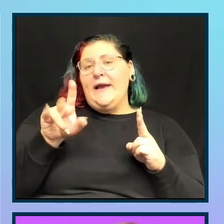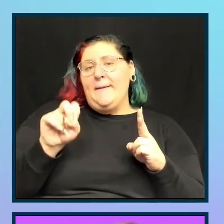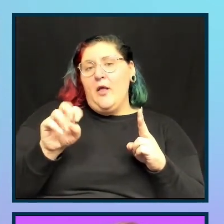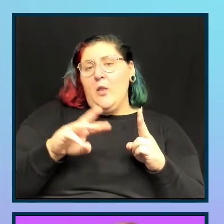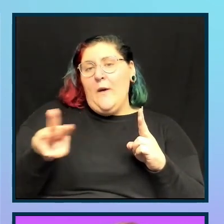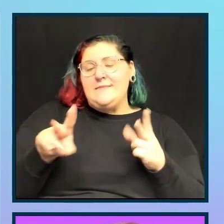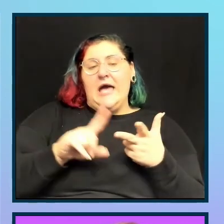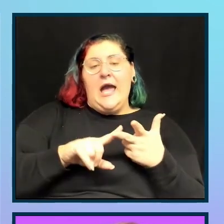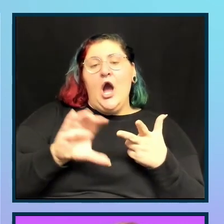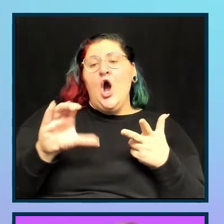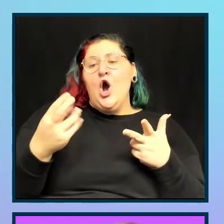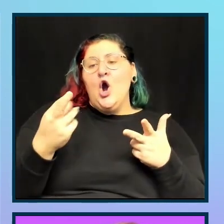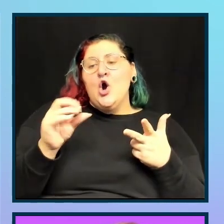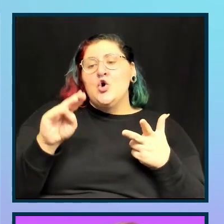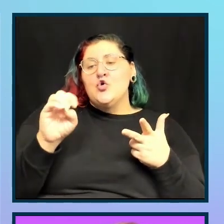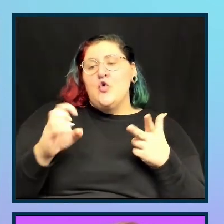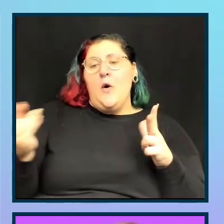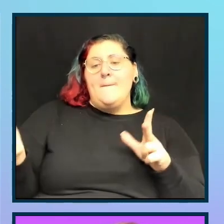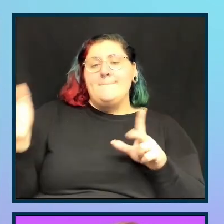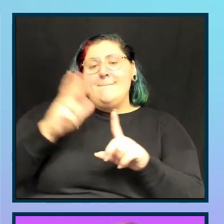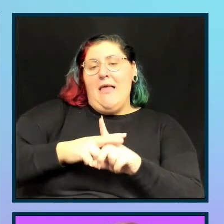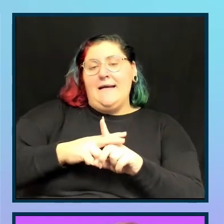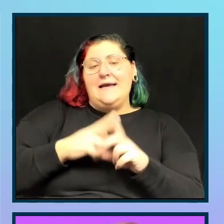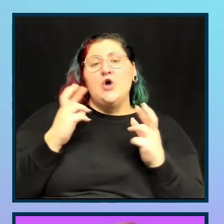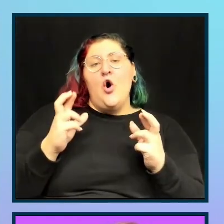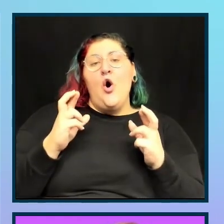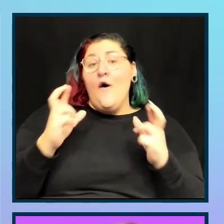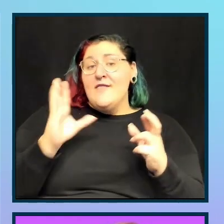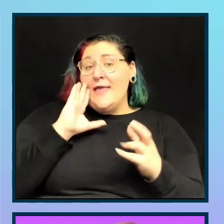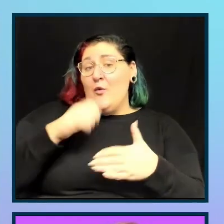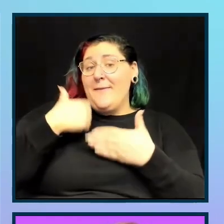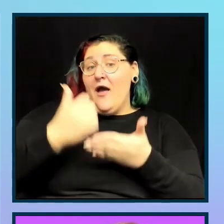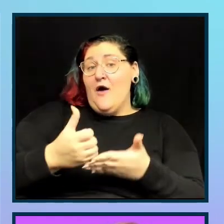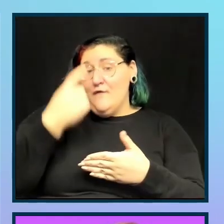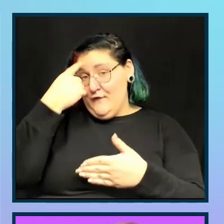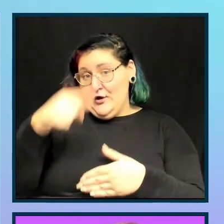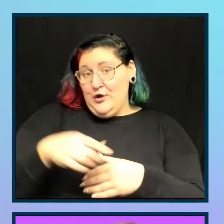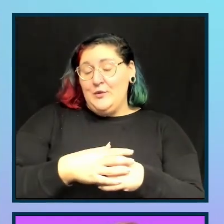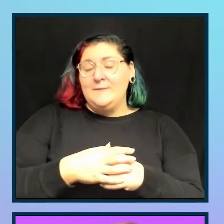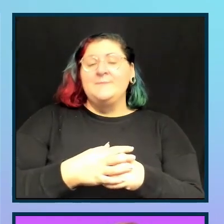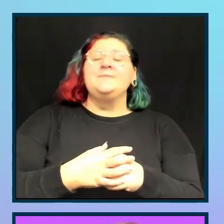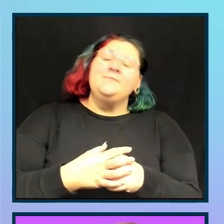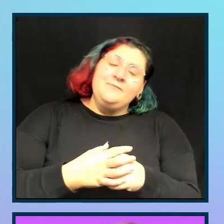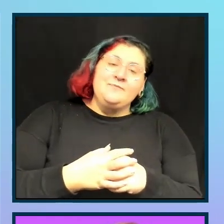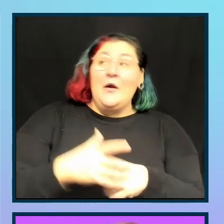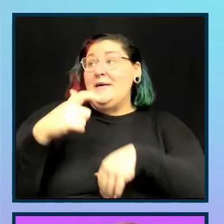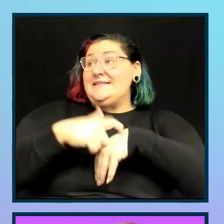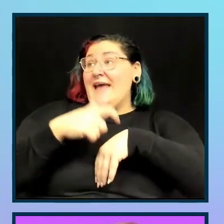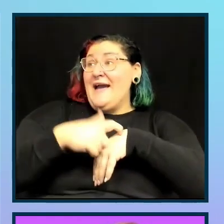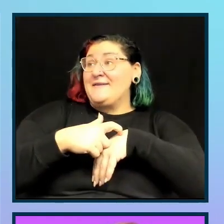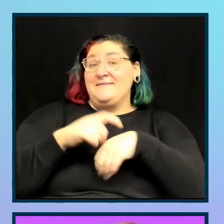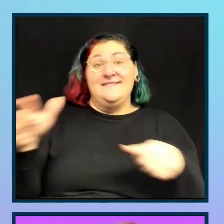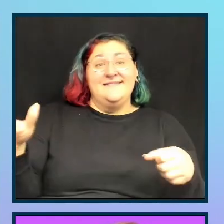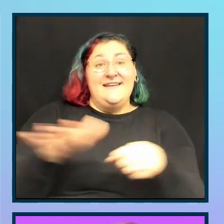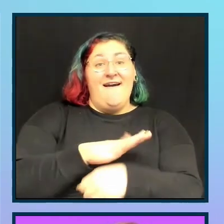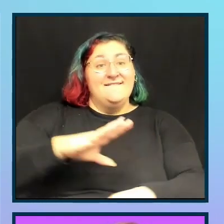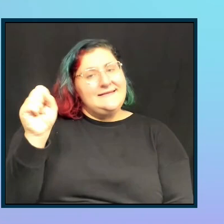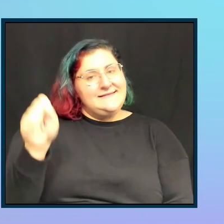are going to be in rural areas where the broadband isn't that great. They can't handle